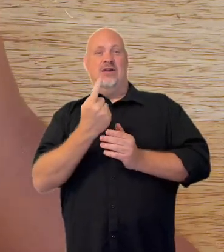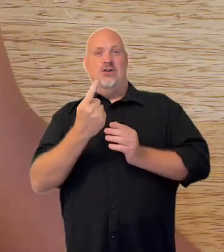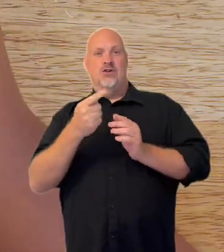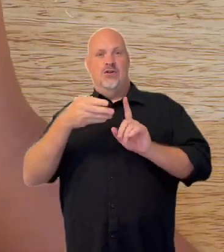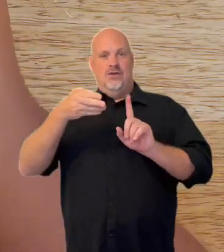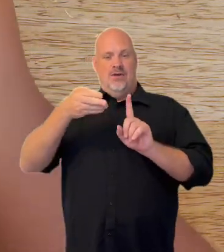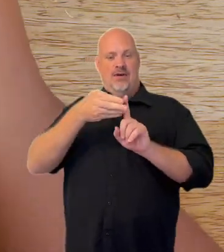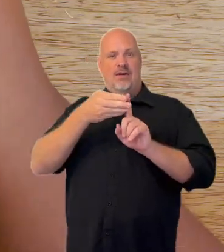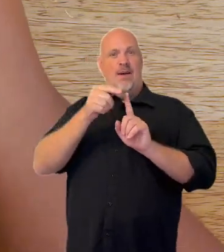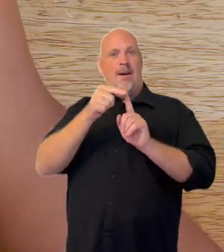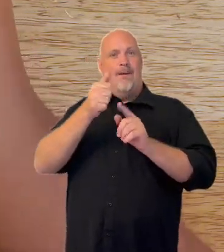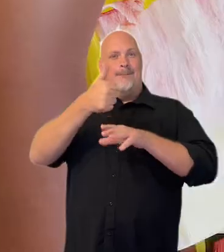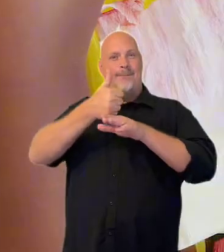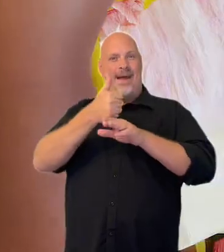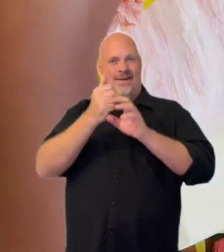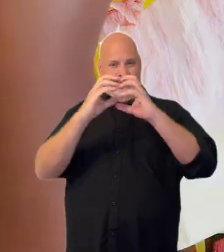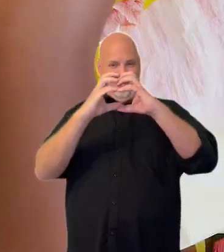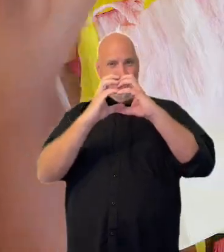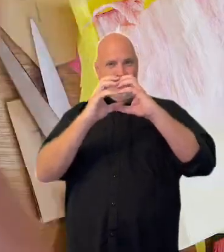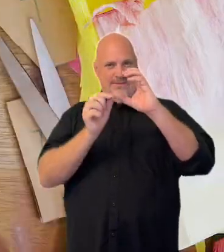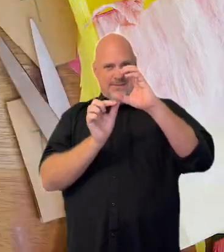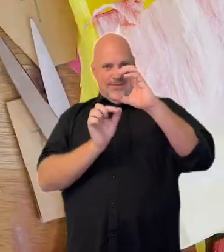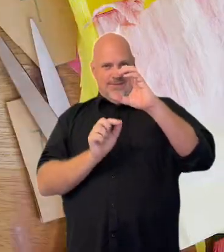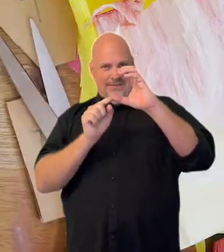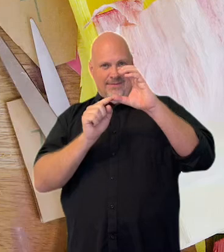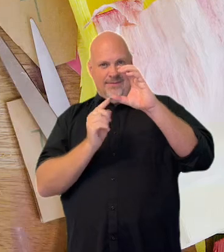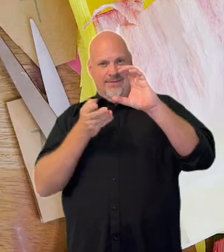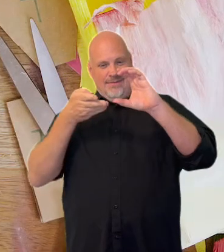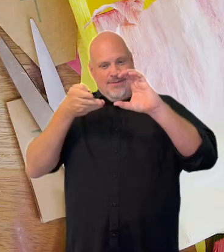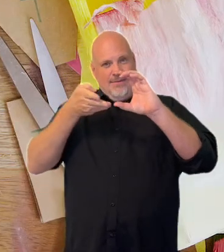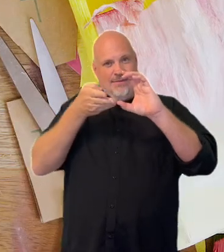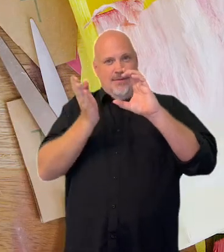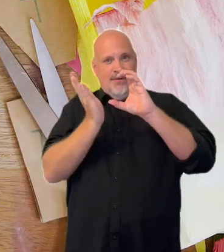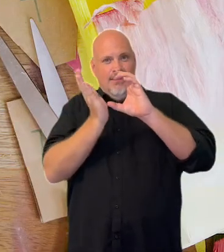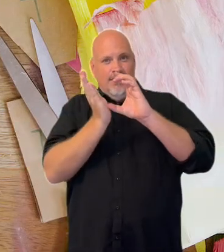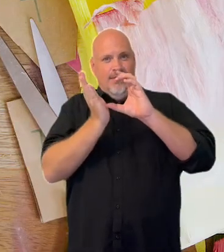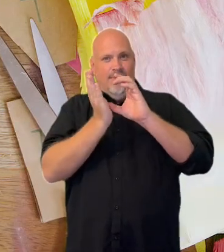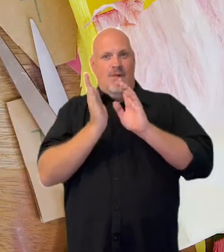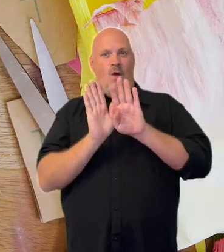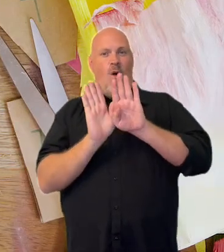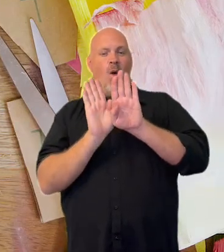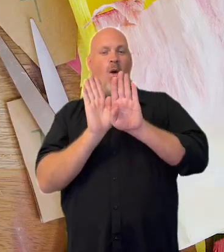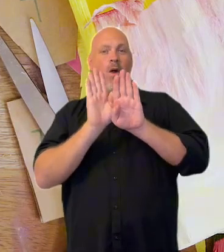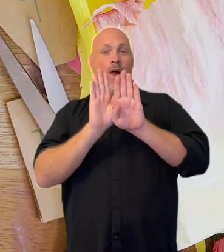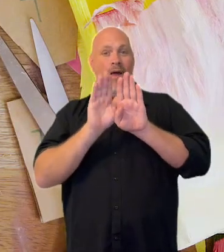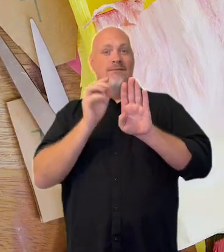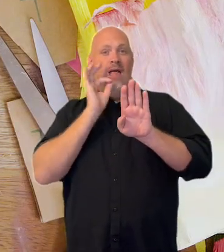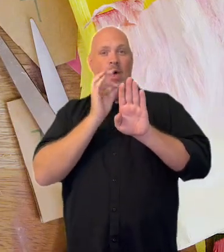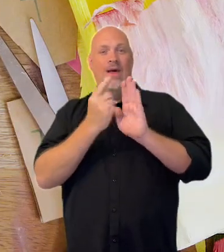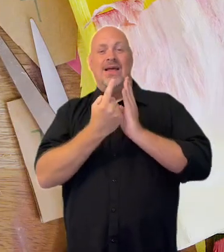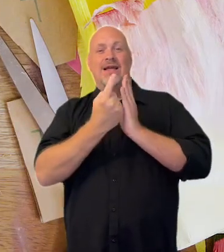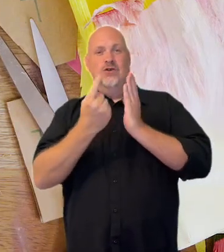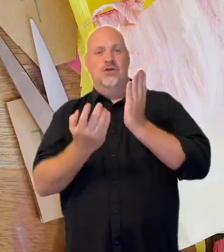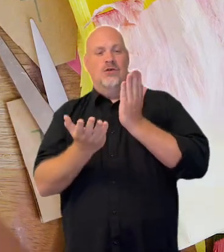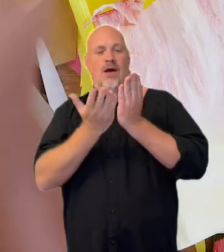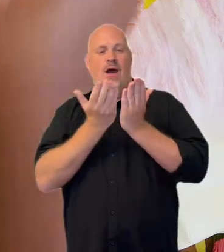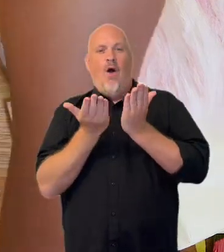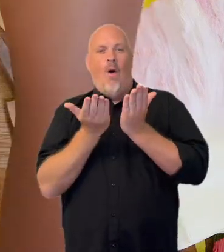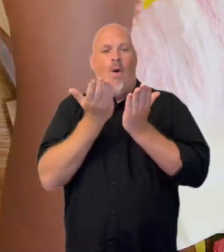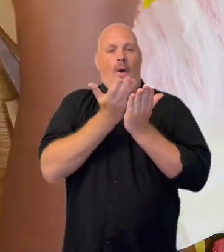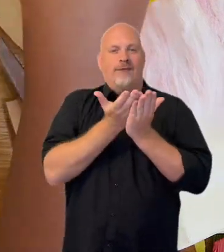to slightly overlap the previous one. So if you can see it